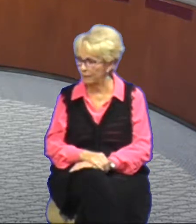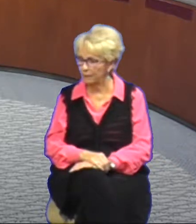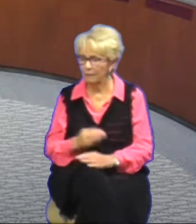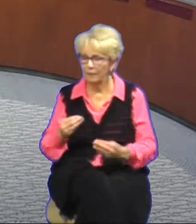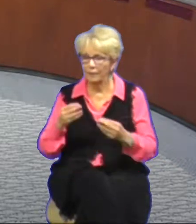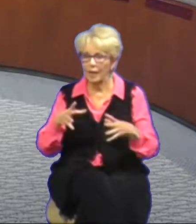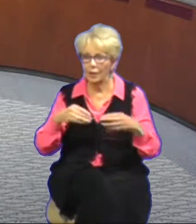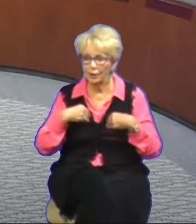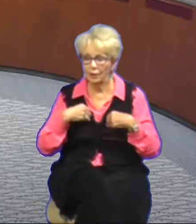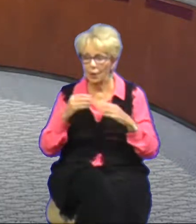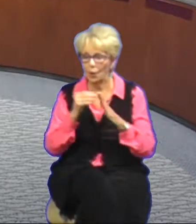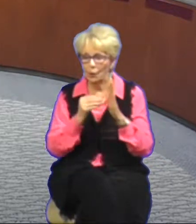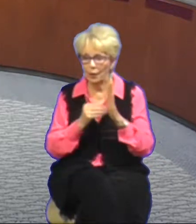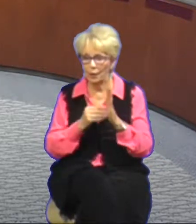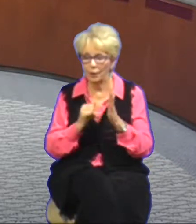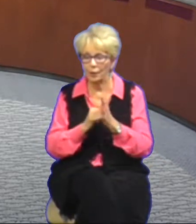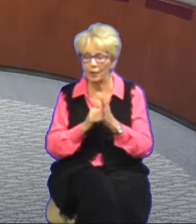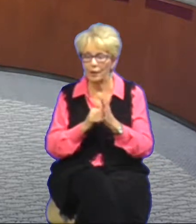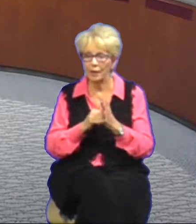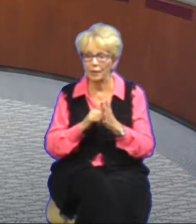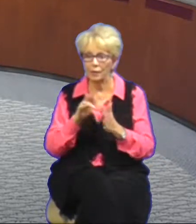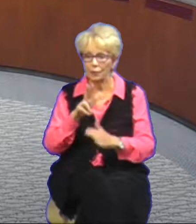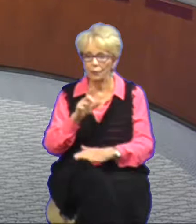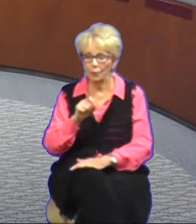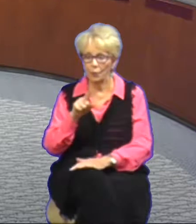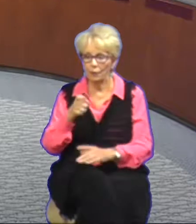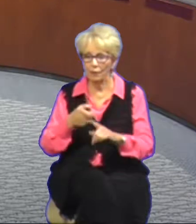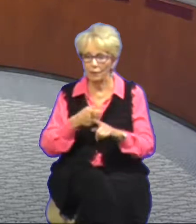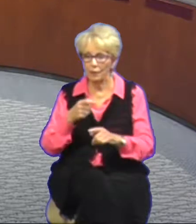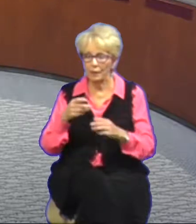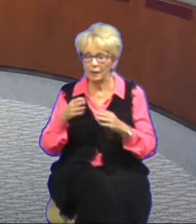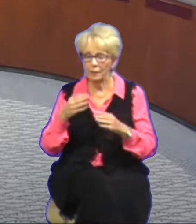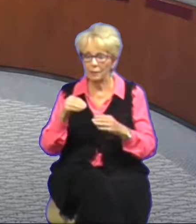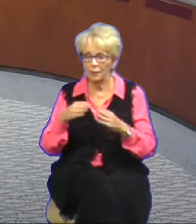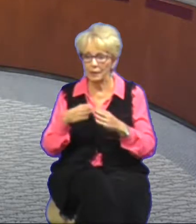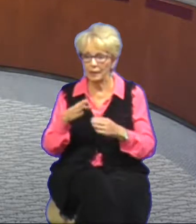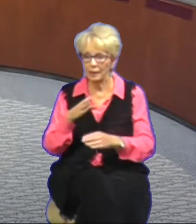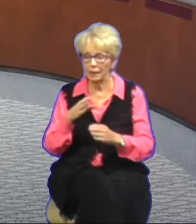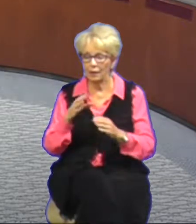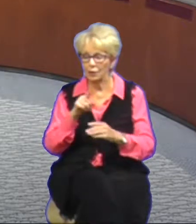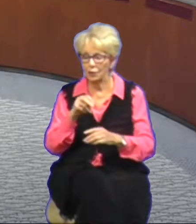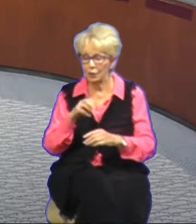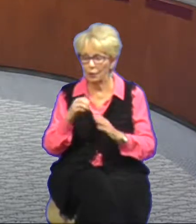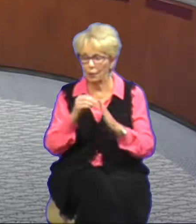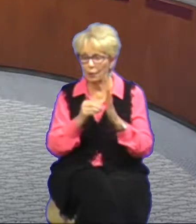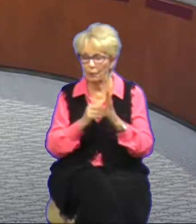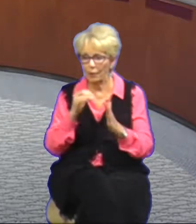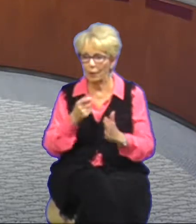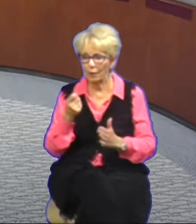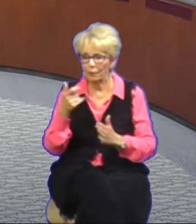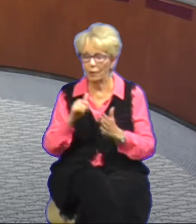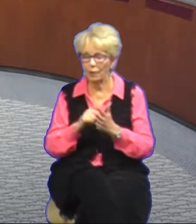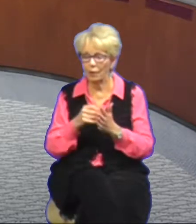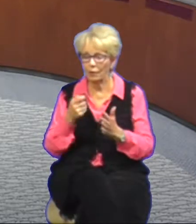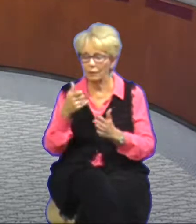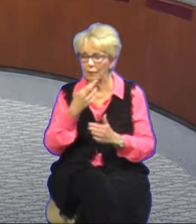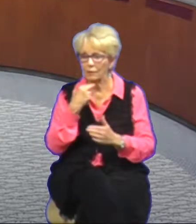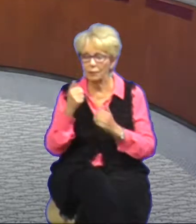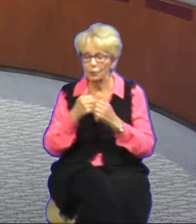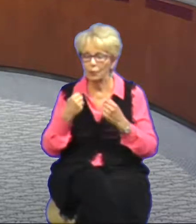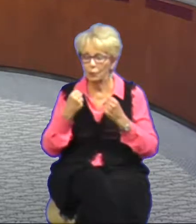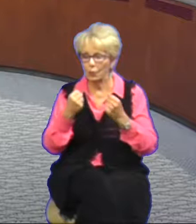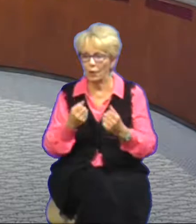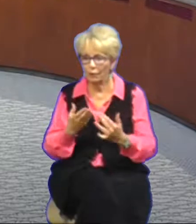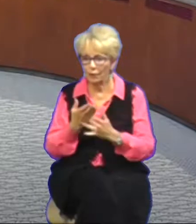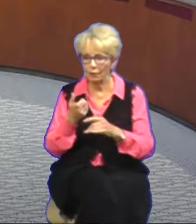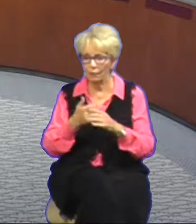Motion to adopt an ordinance amending Table 3.1 of the City of Morganton Zoning Ordinance by removing restaurants with drive-through